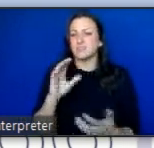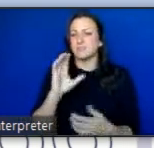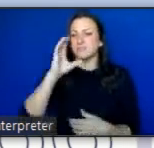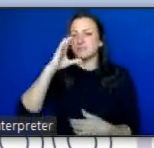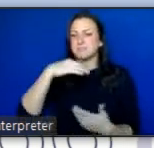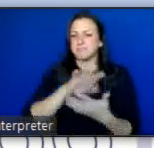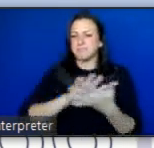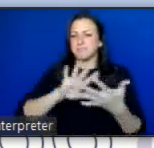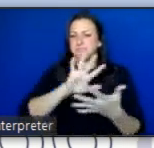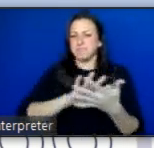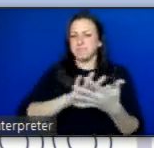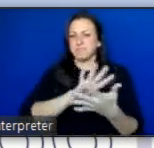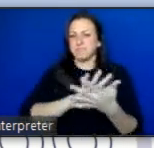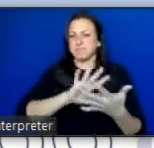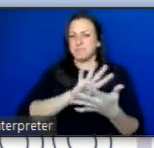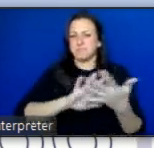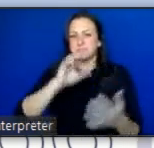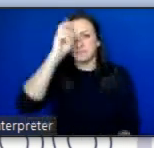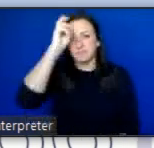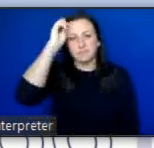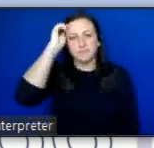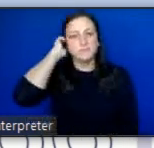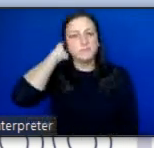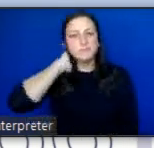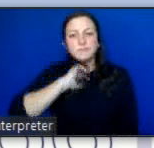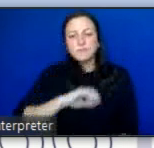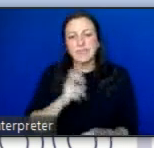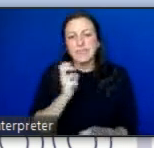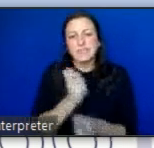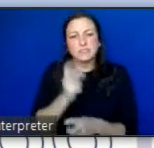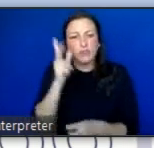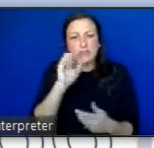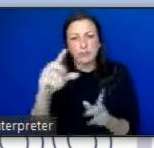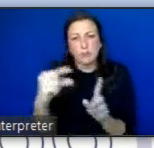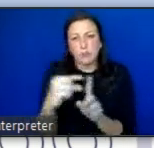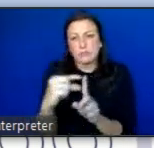and it's a little hard to hear exactly what you're saying.